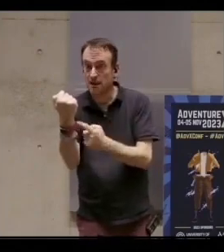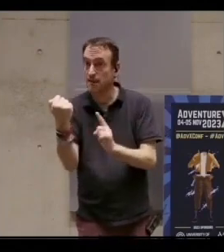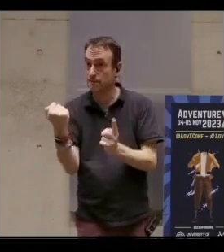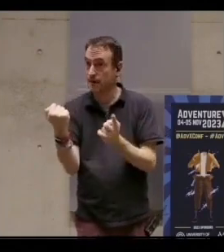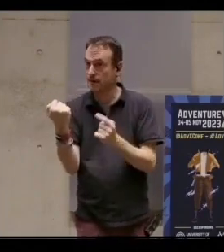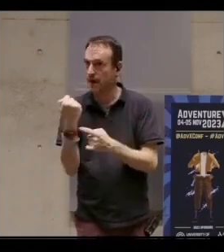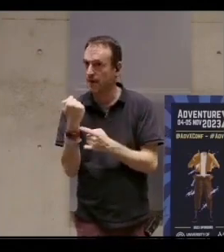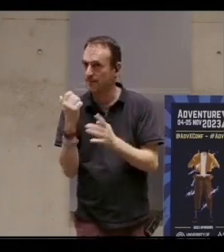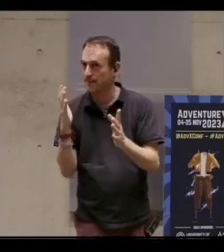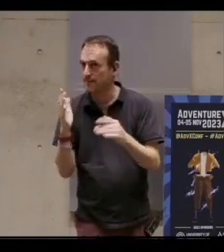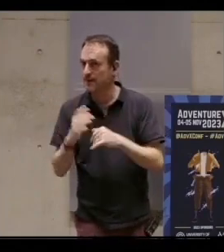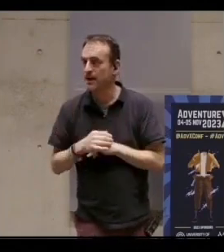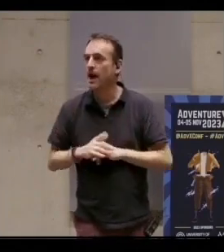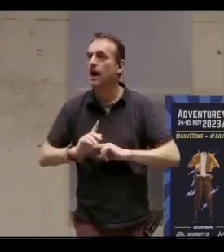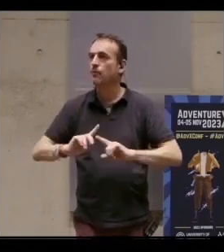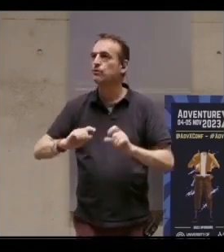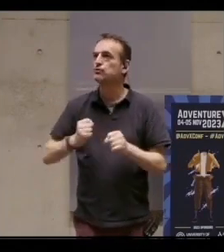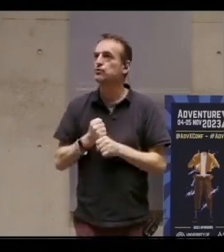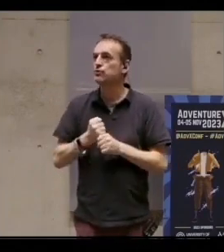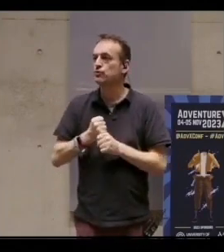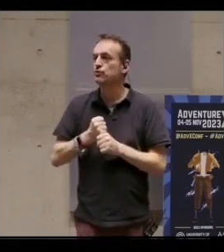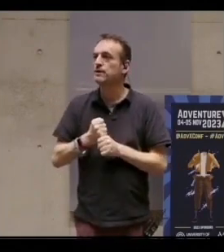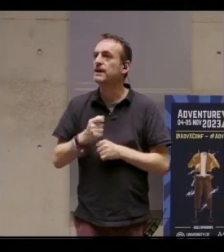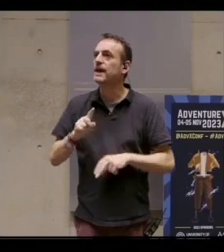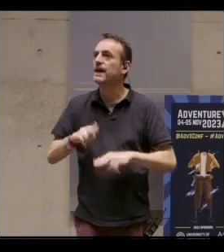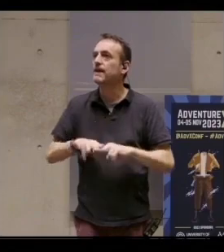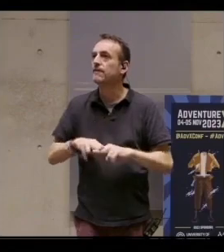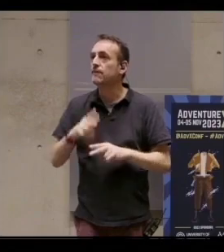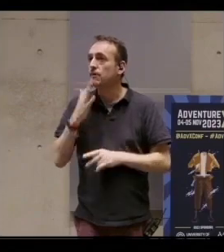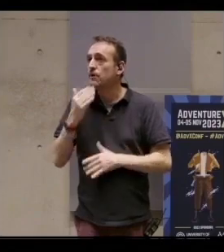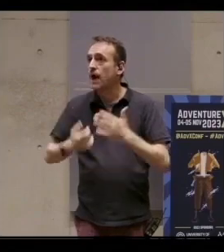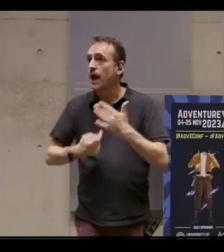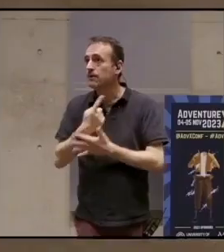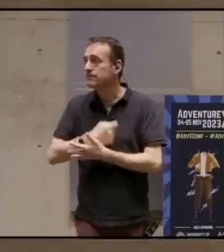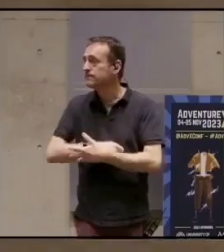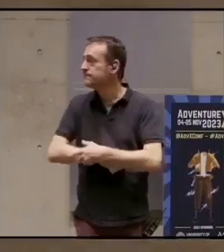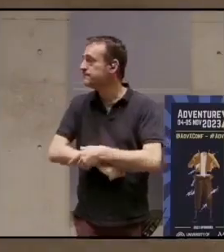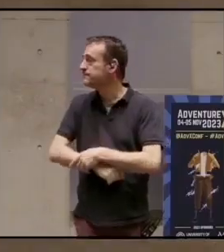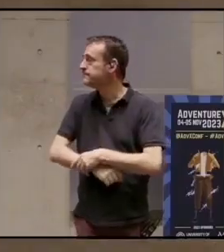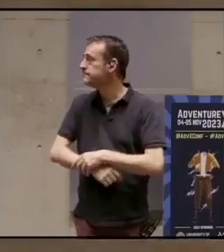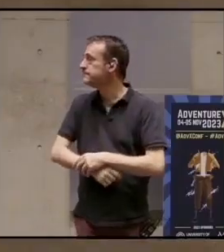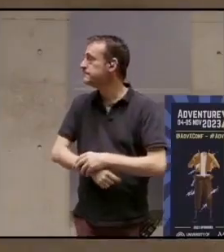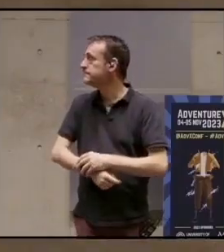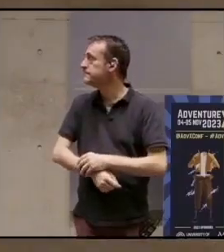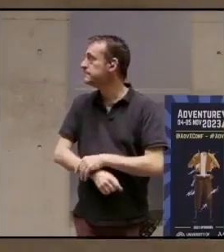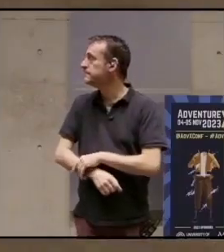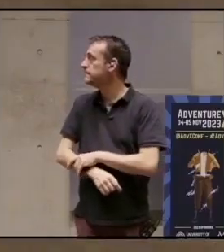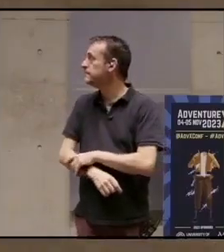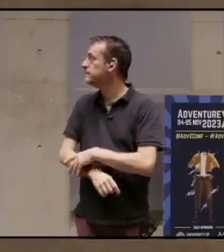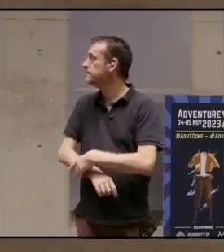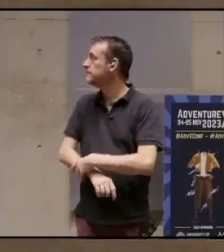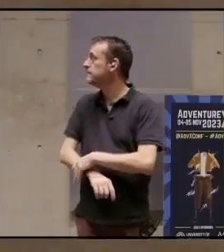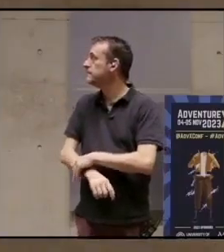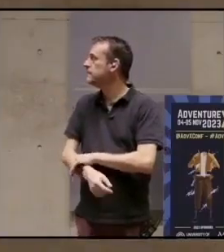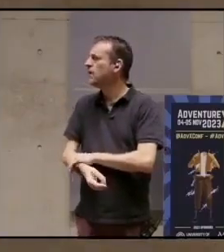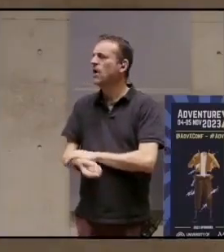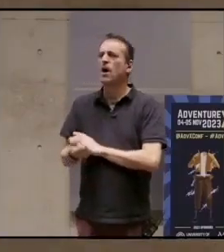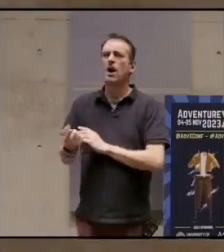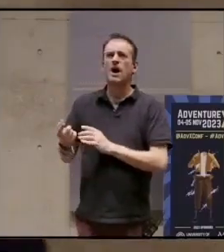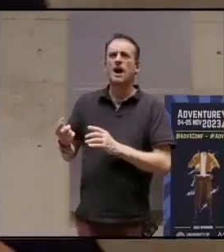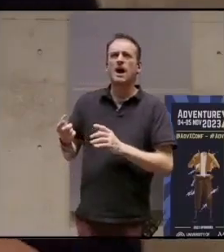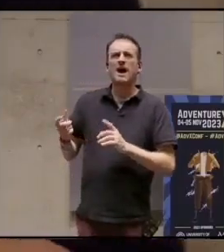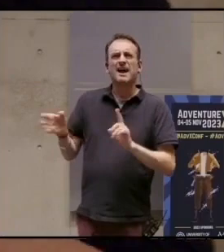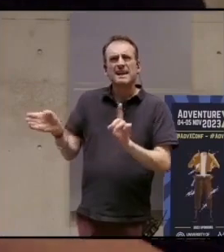and what to do if something goes wrong. I won't be going over casting, budgeting,